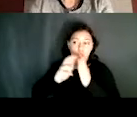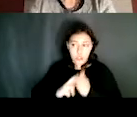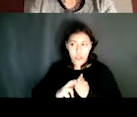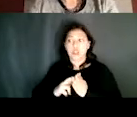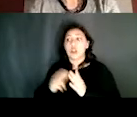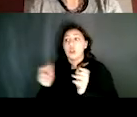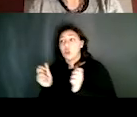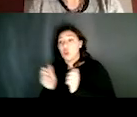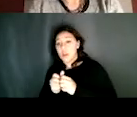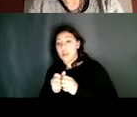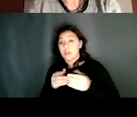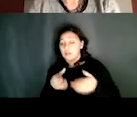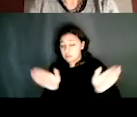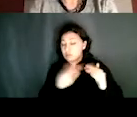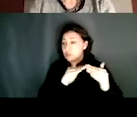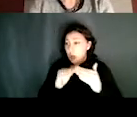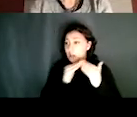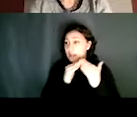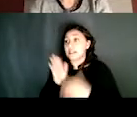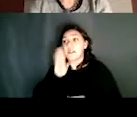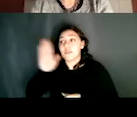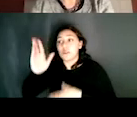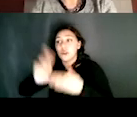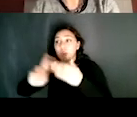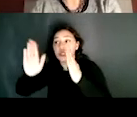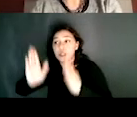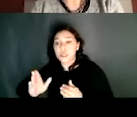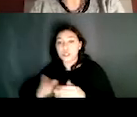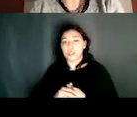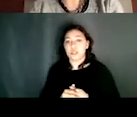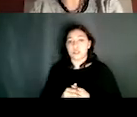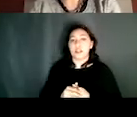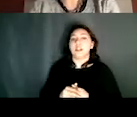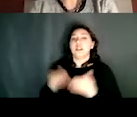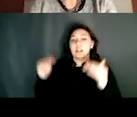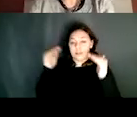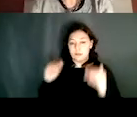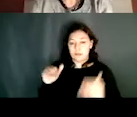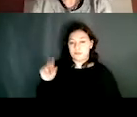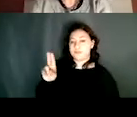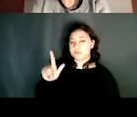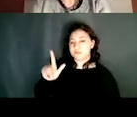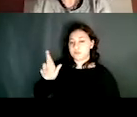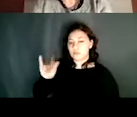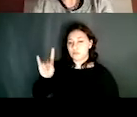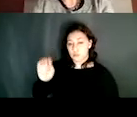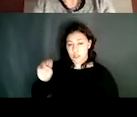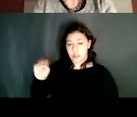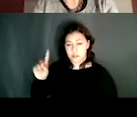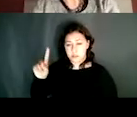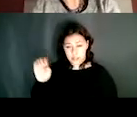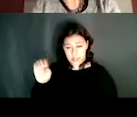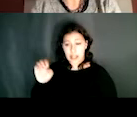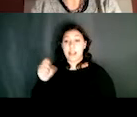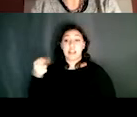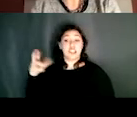The 2021 winners, Ulrich Mende, Sharon Rounds, and Audra Van Wart, are recognized for their leadership of